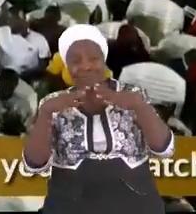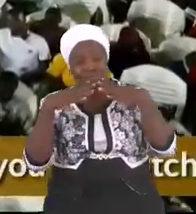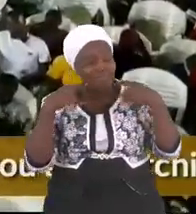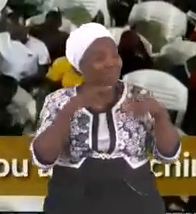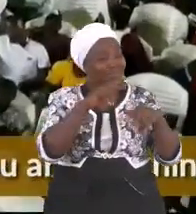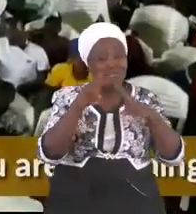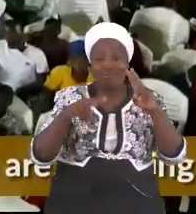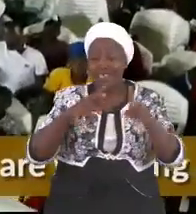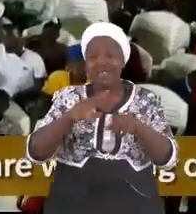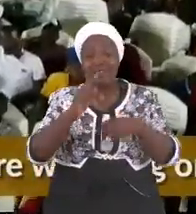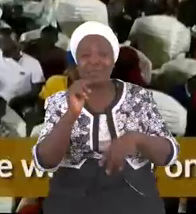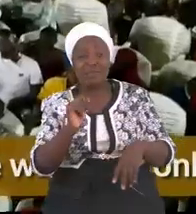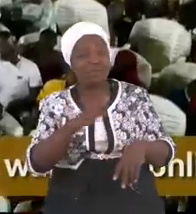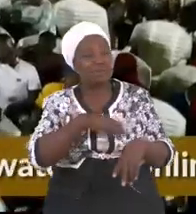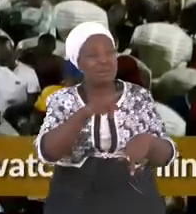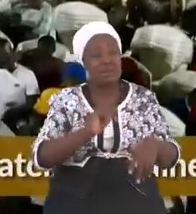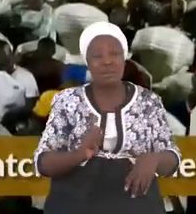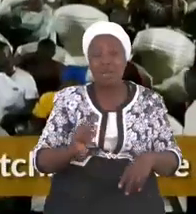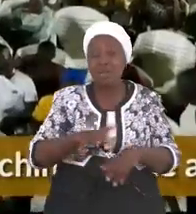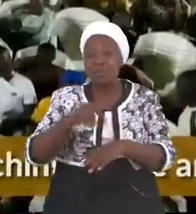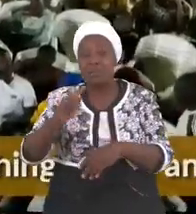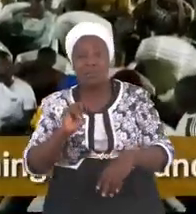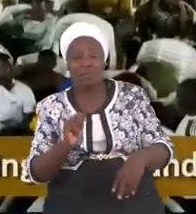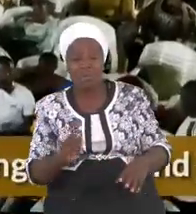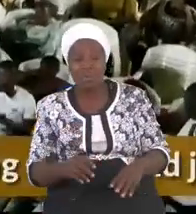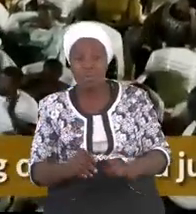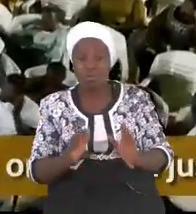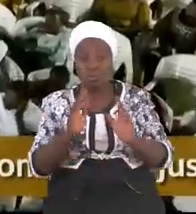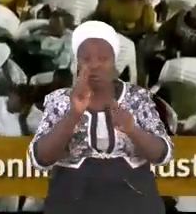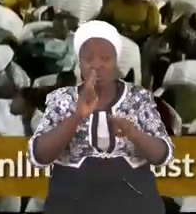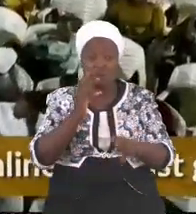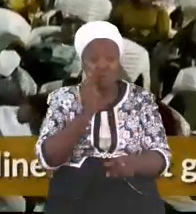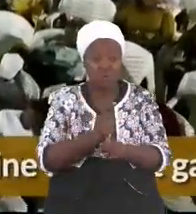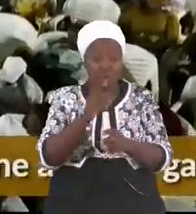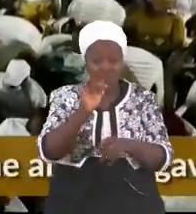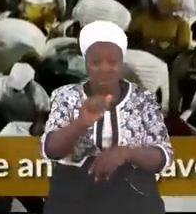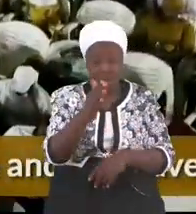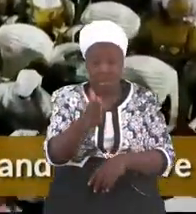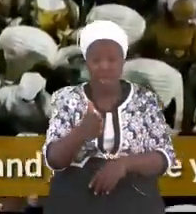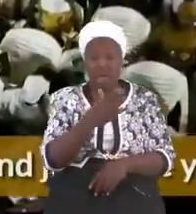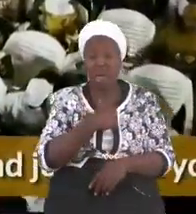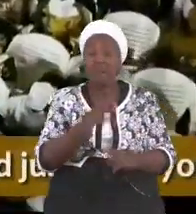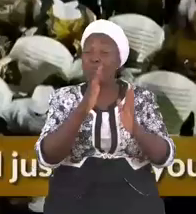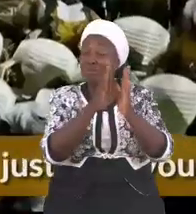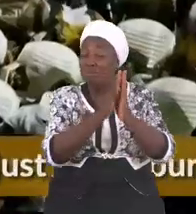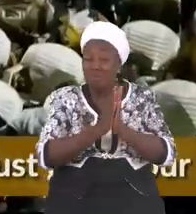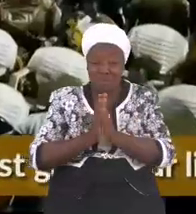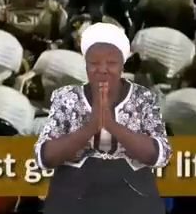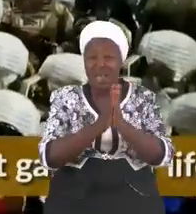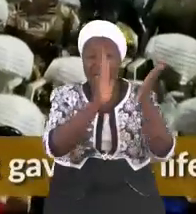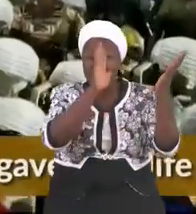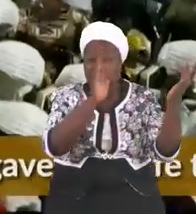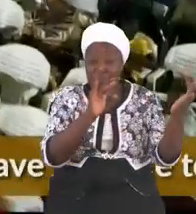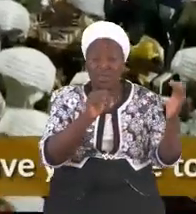That goiter, that cancer, that hernia, that short leg,